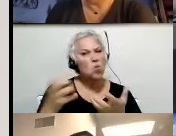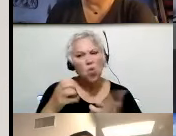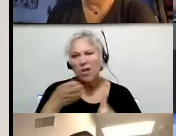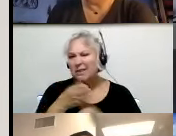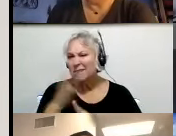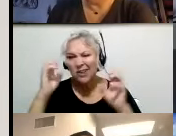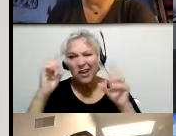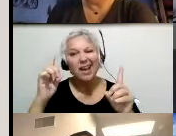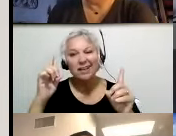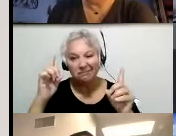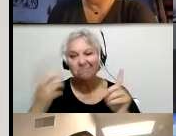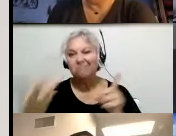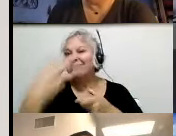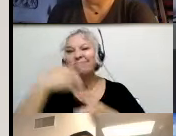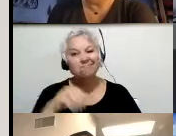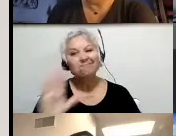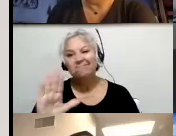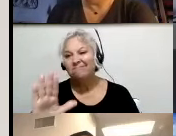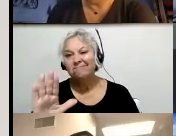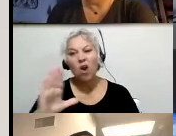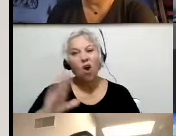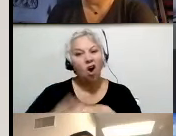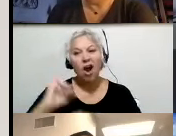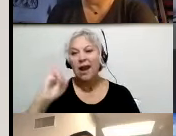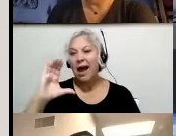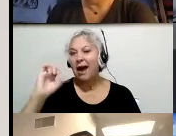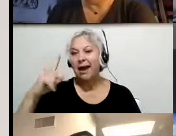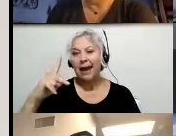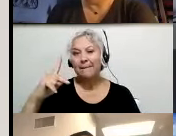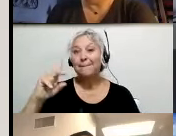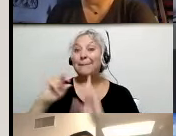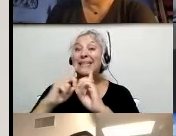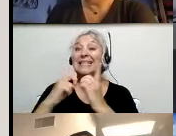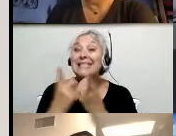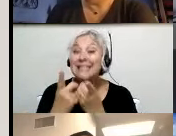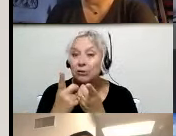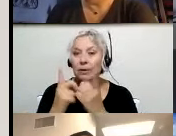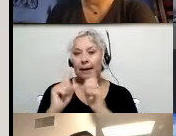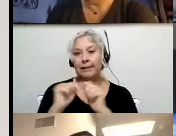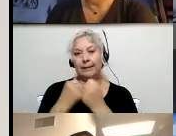ed teachers to be included on ICAP district teams.